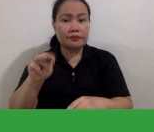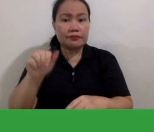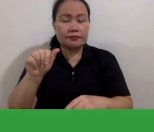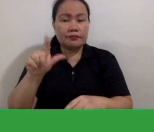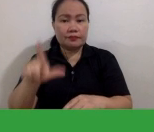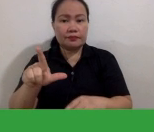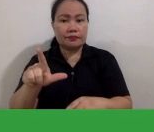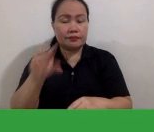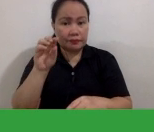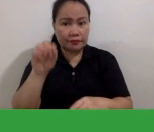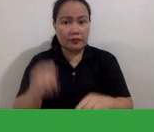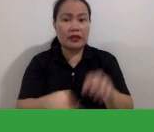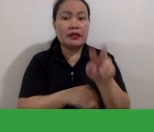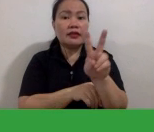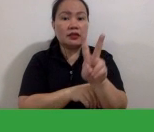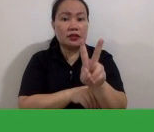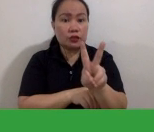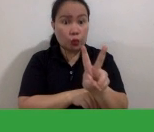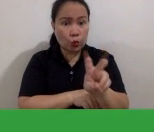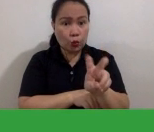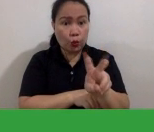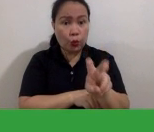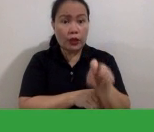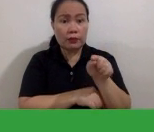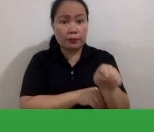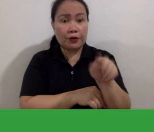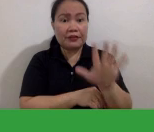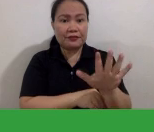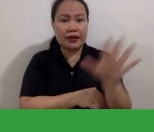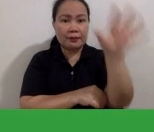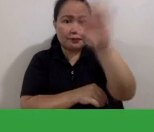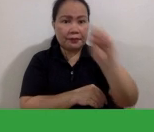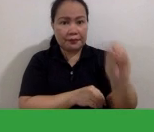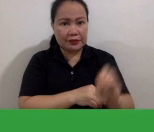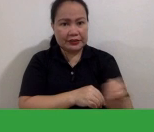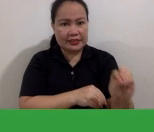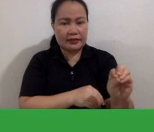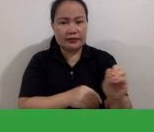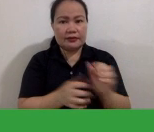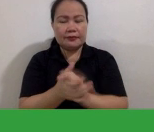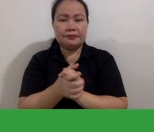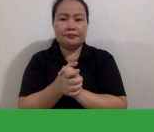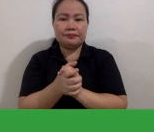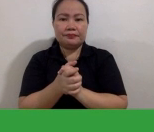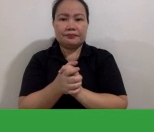2 and 5. So therefore, our percent is 12.5%.